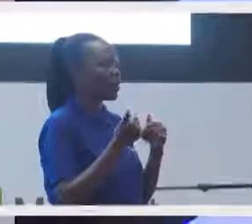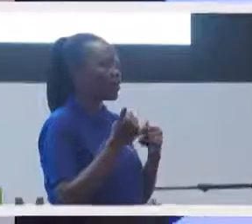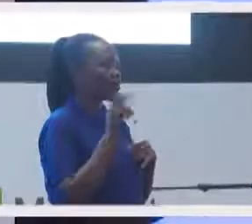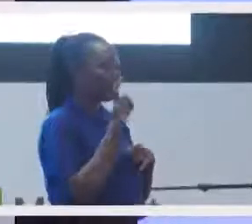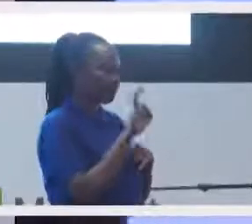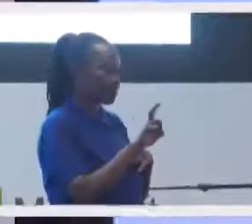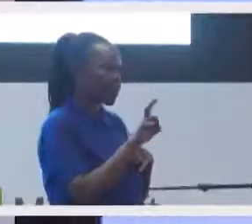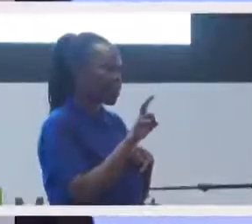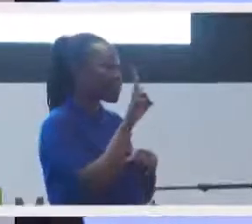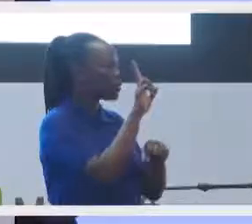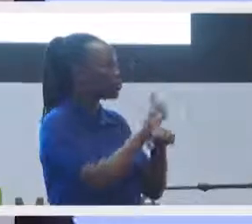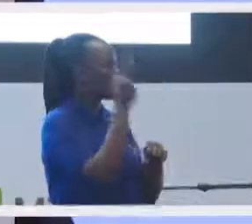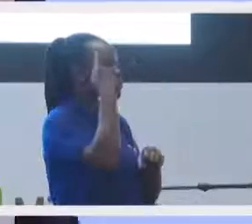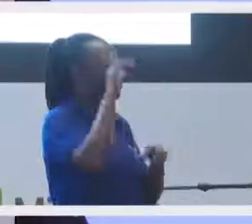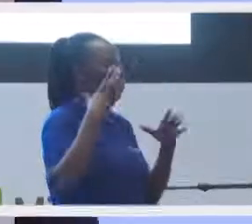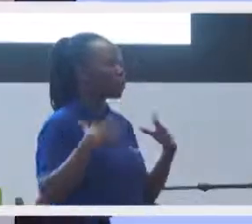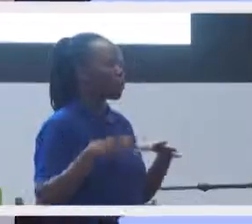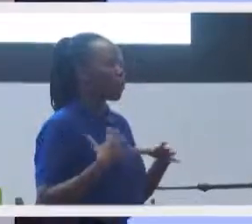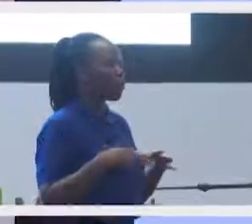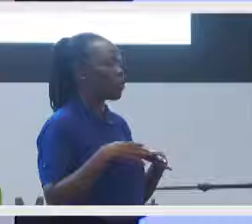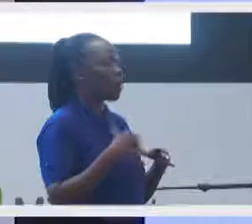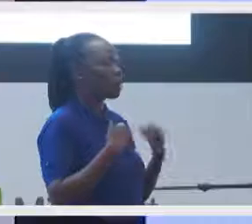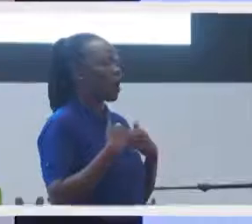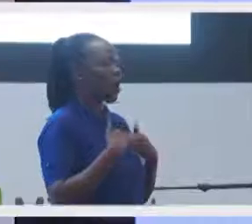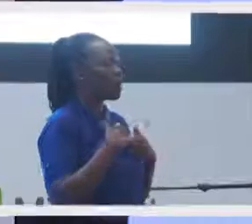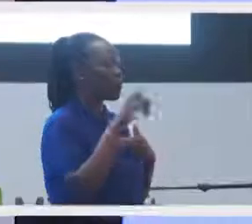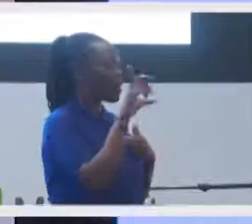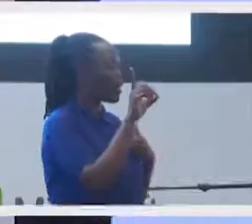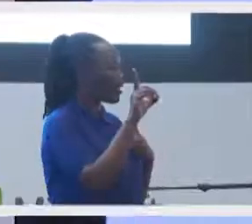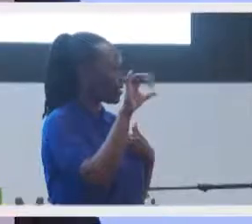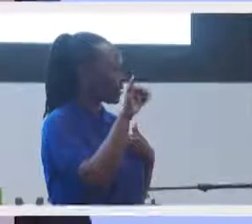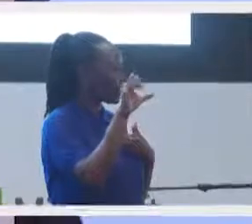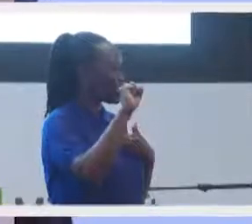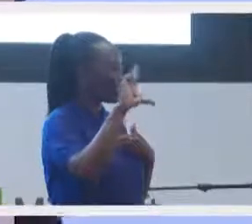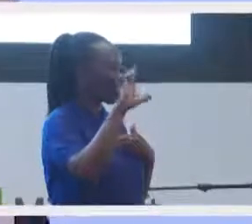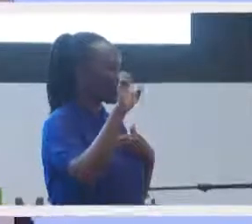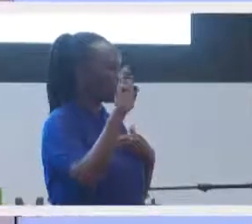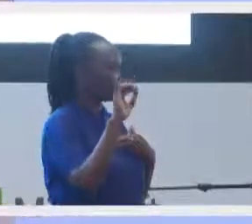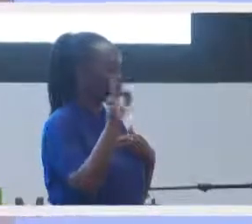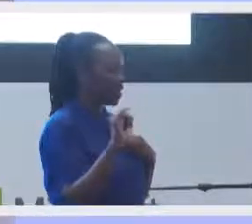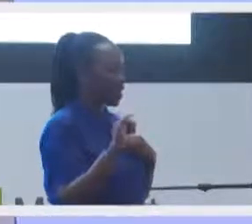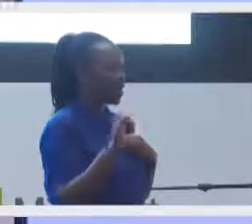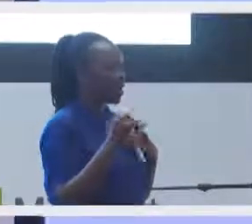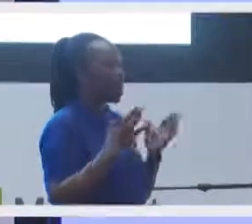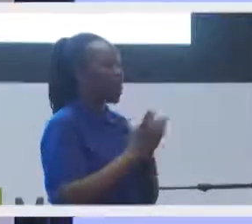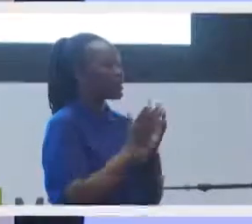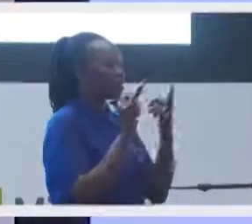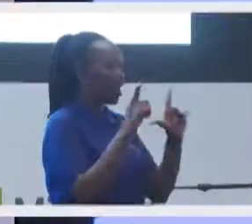for users with reading disabilities like dyslexia, early readers, and language learners.